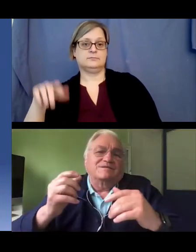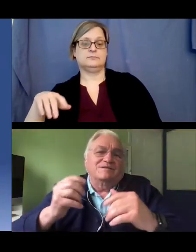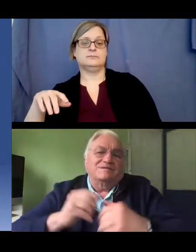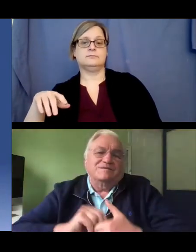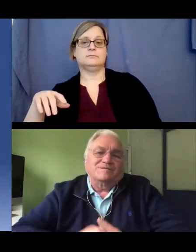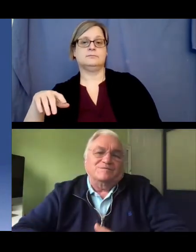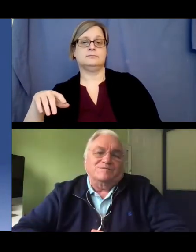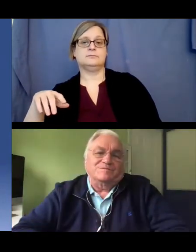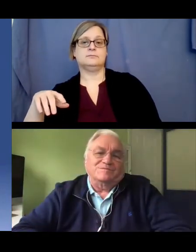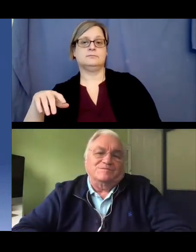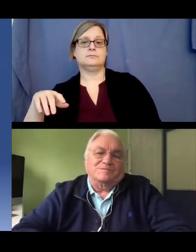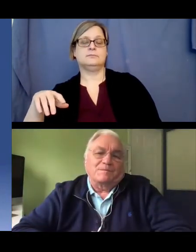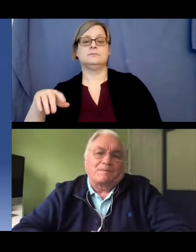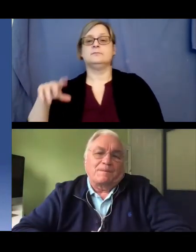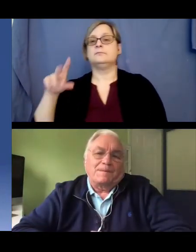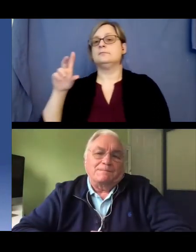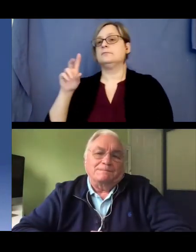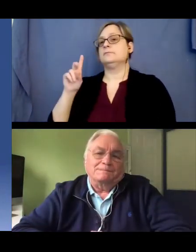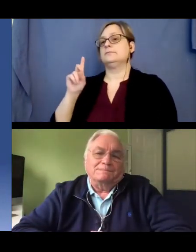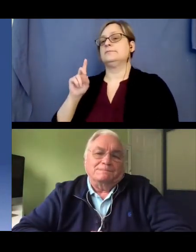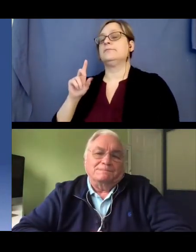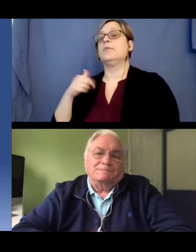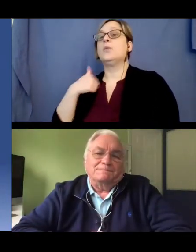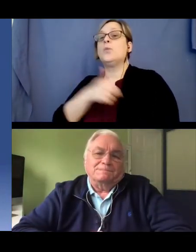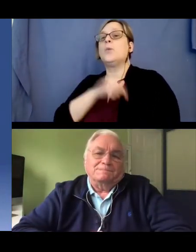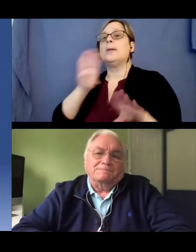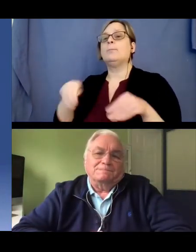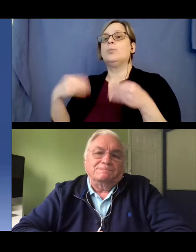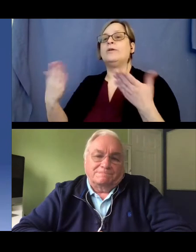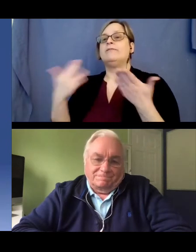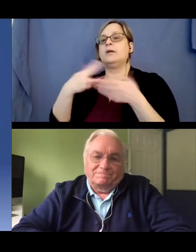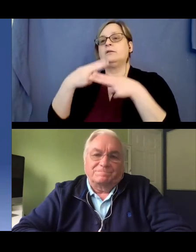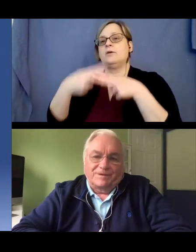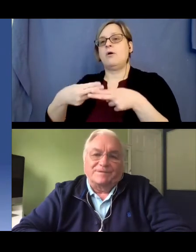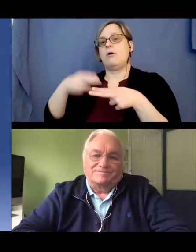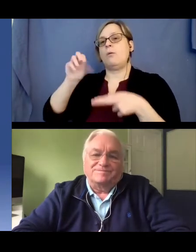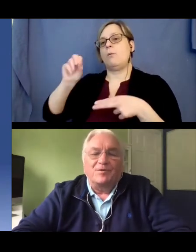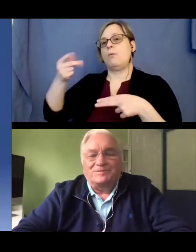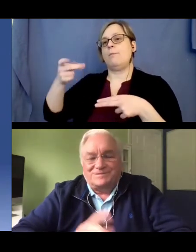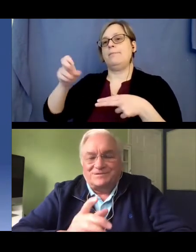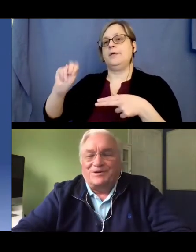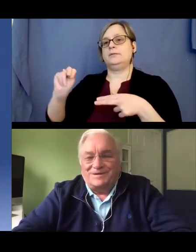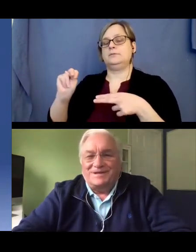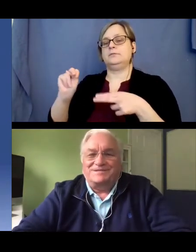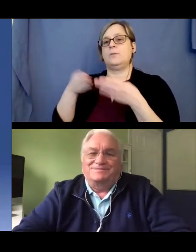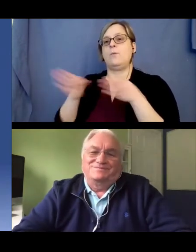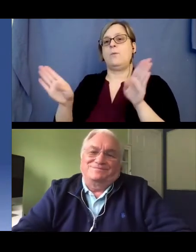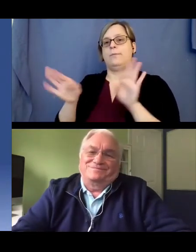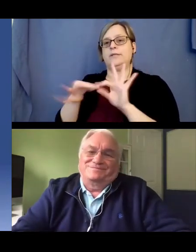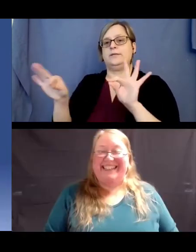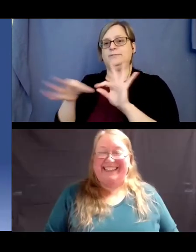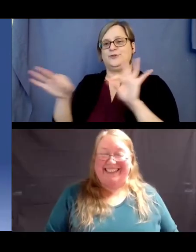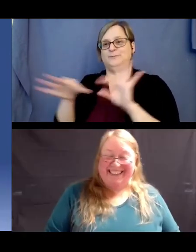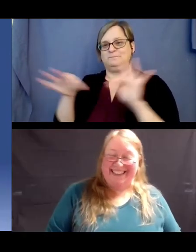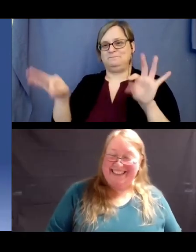It's We're actually providing open captions. right. Oh, sorry. Yes.